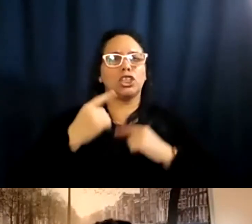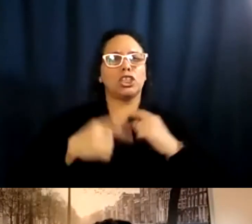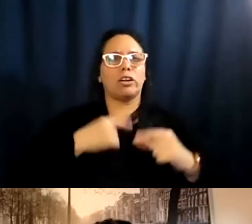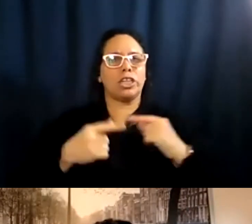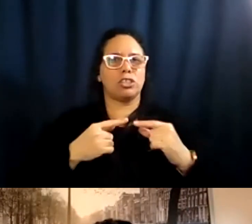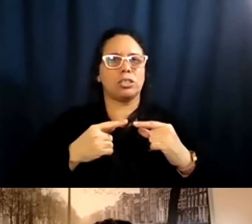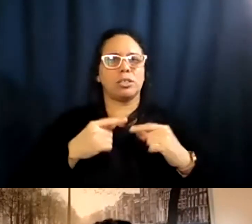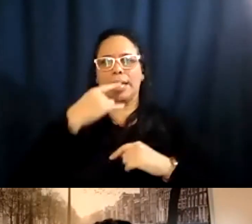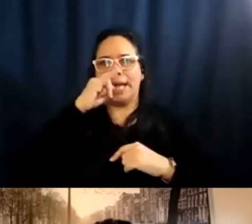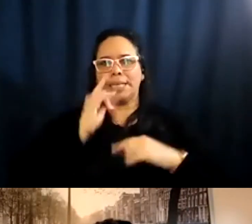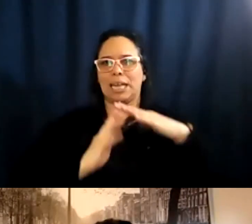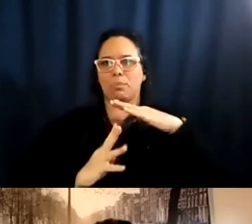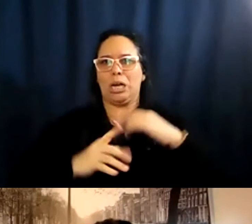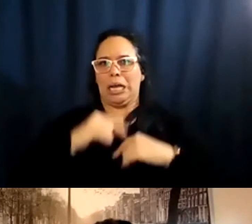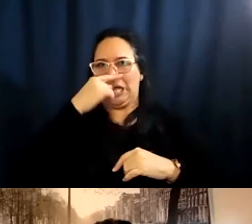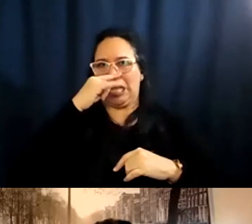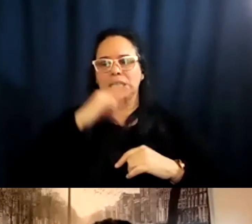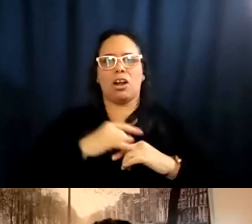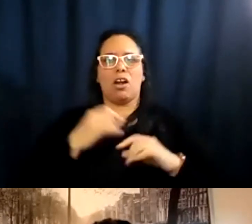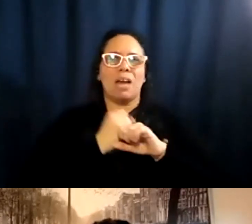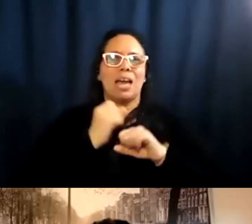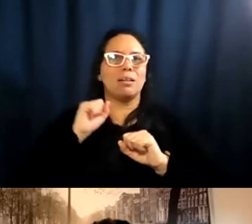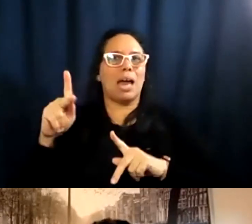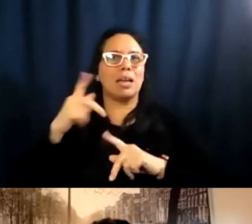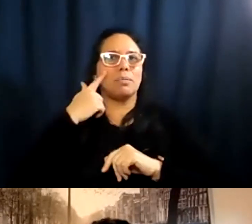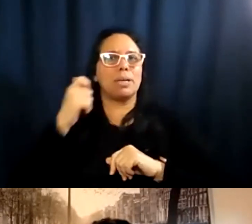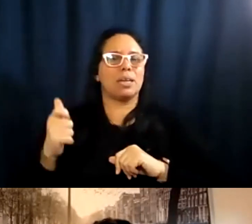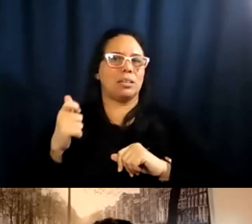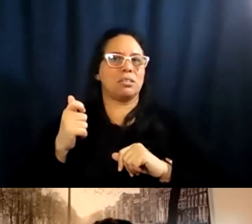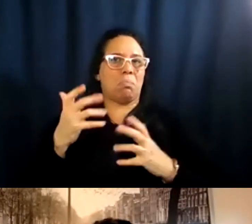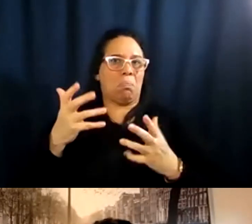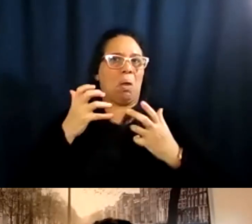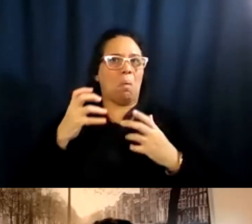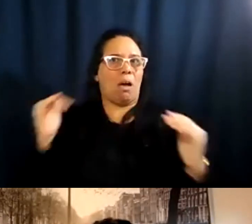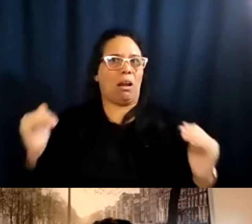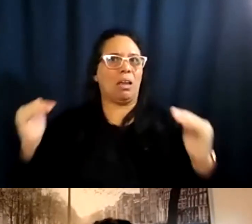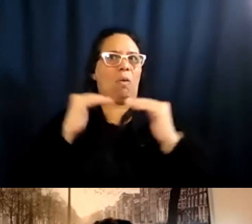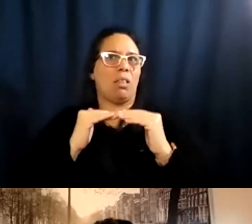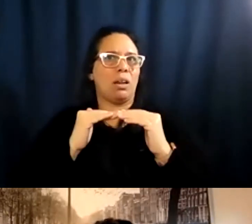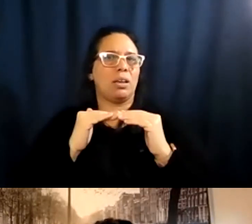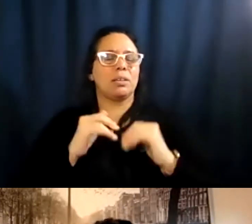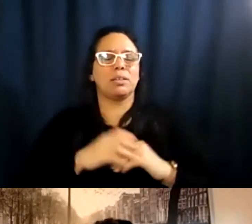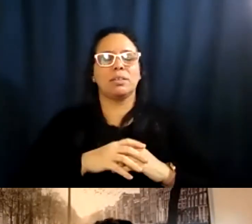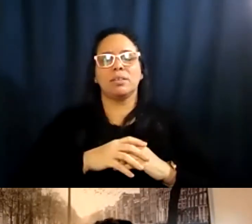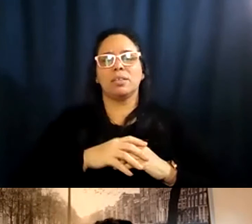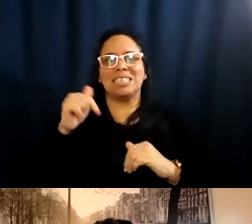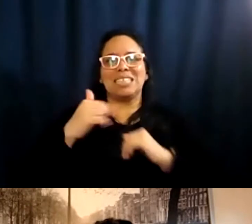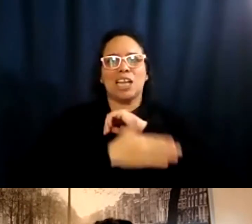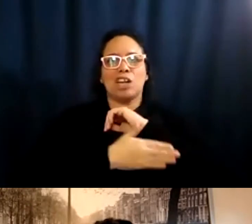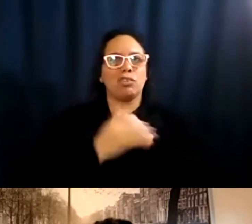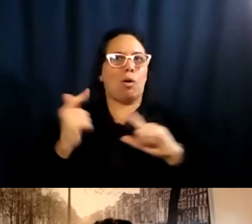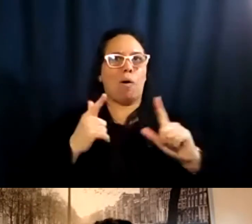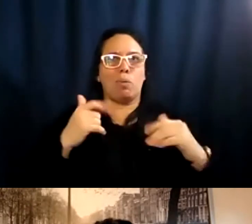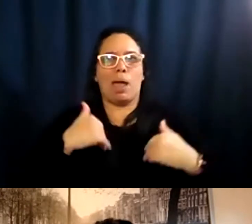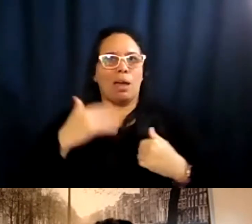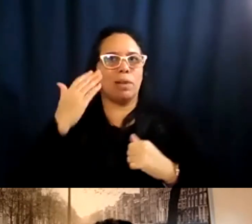first generation kids are fighting back because they have the audacity of equality. Like, this country is all that we have and all that we know. And that's